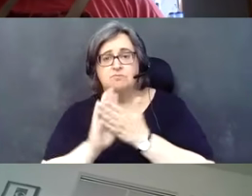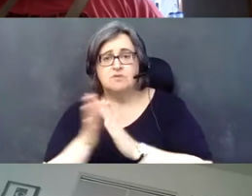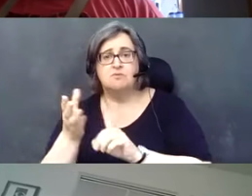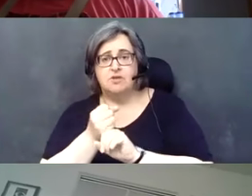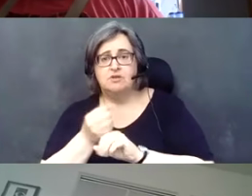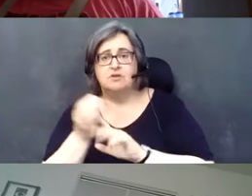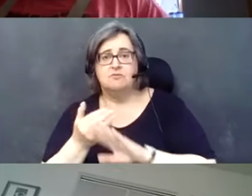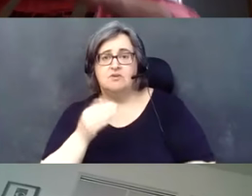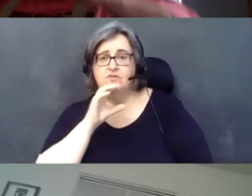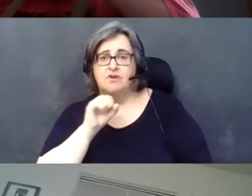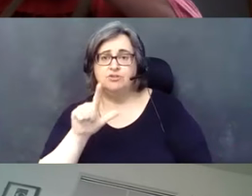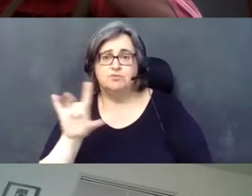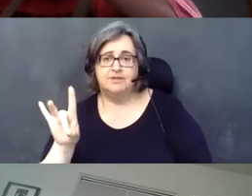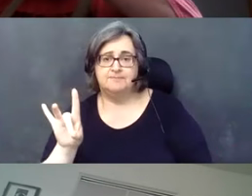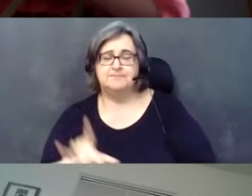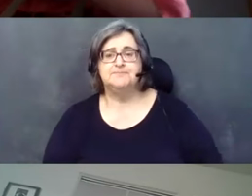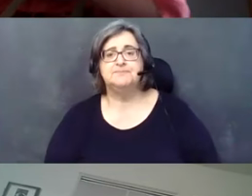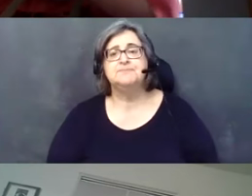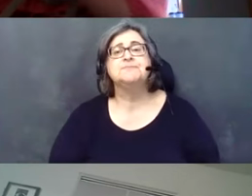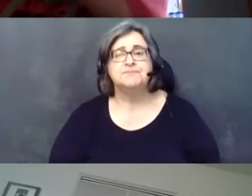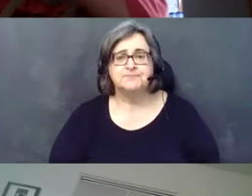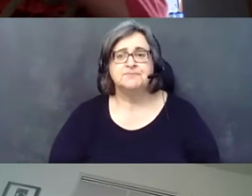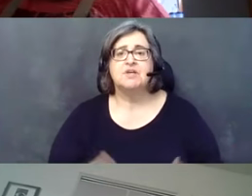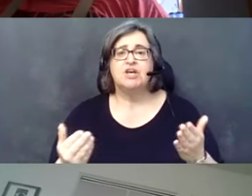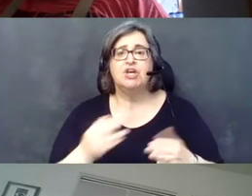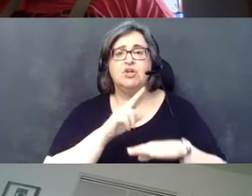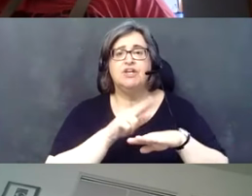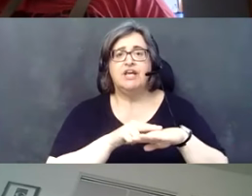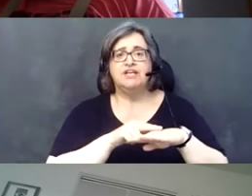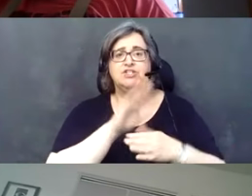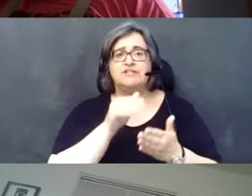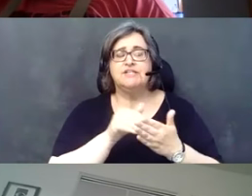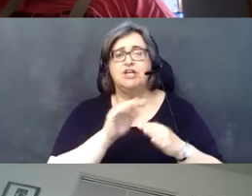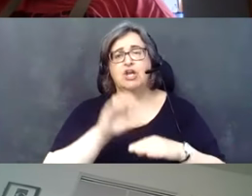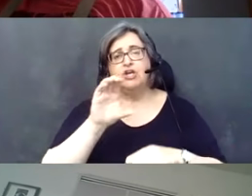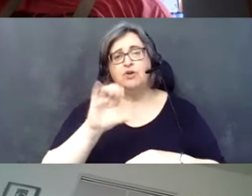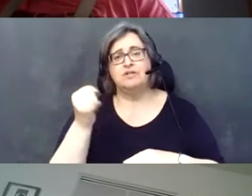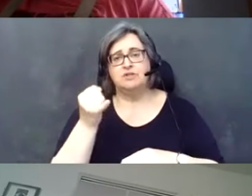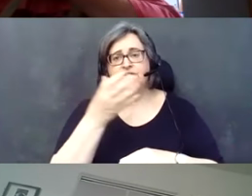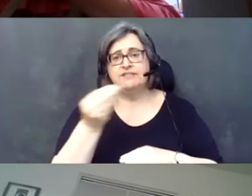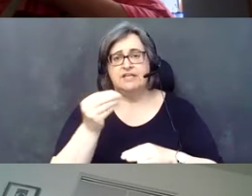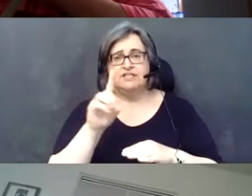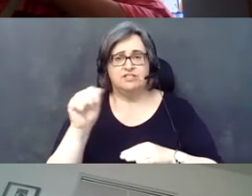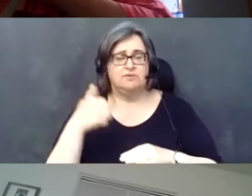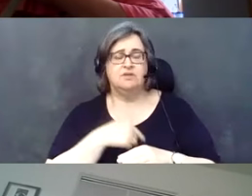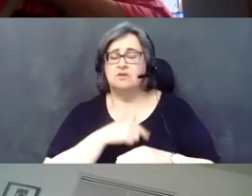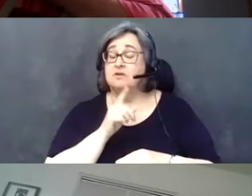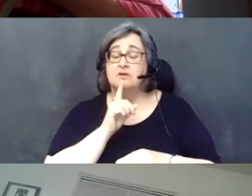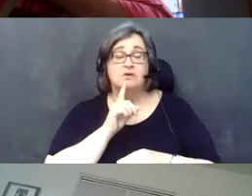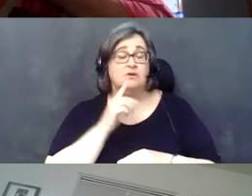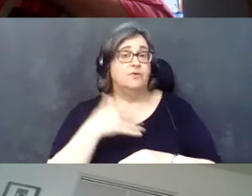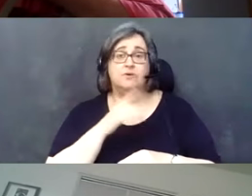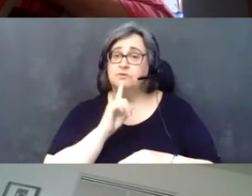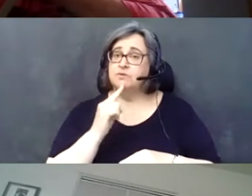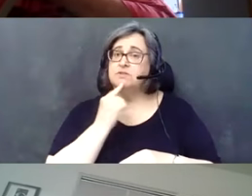age 28. So here at the National Center on Criminal Justice and Disability, we take this very